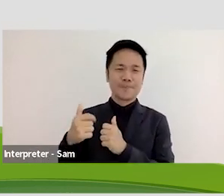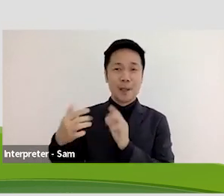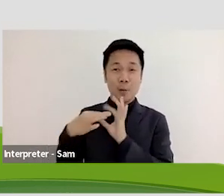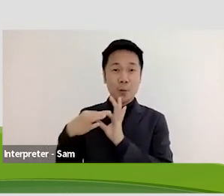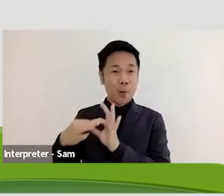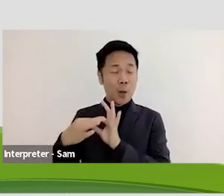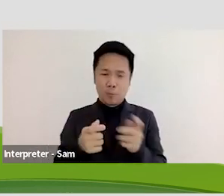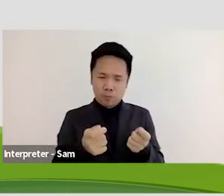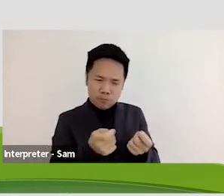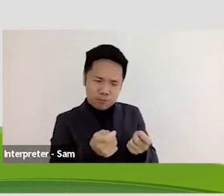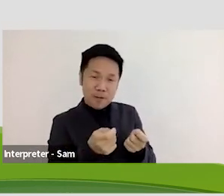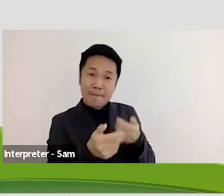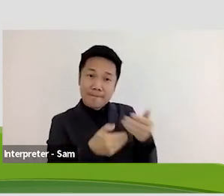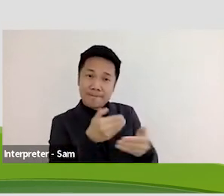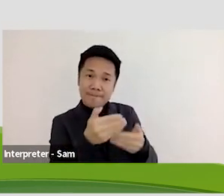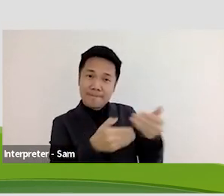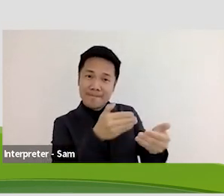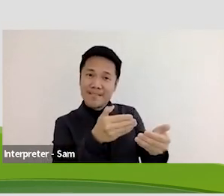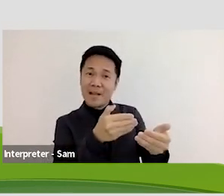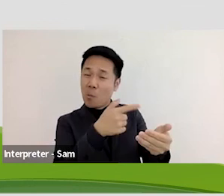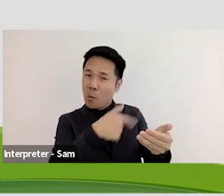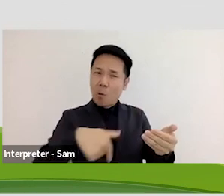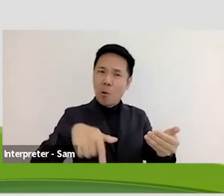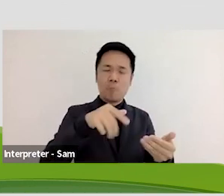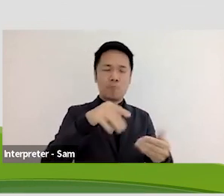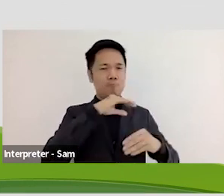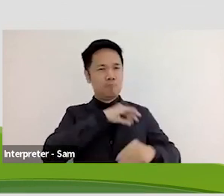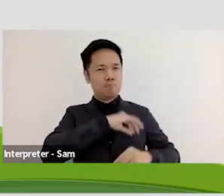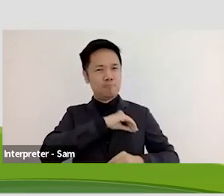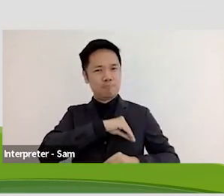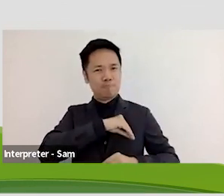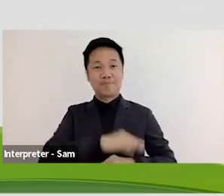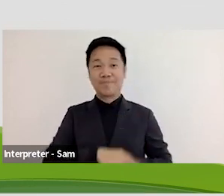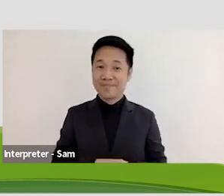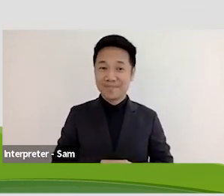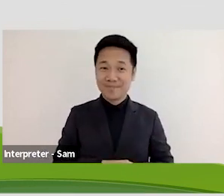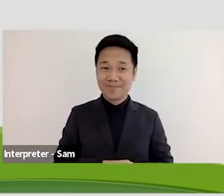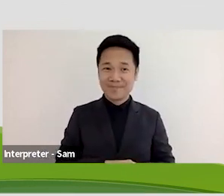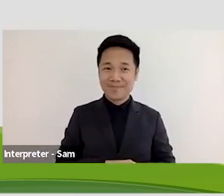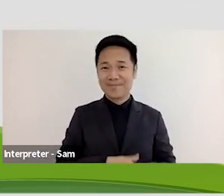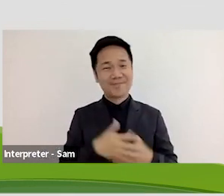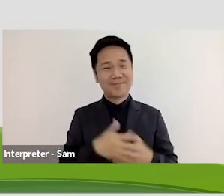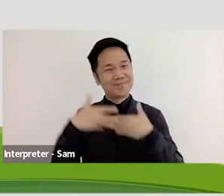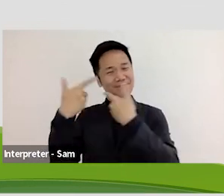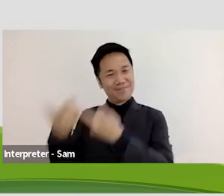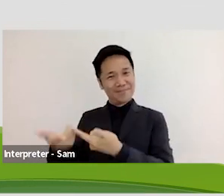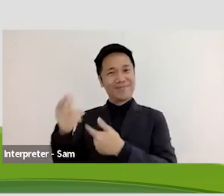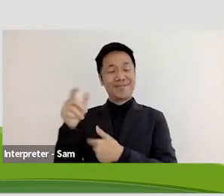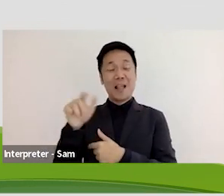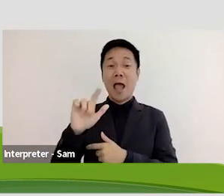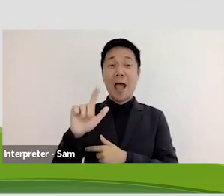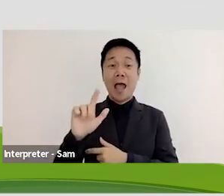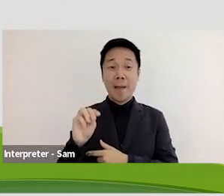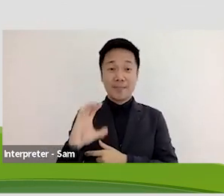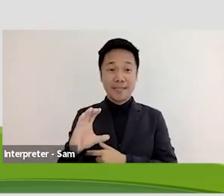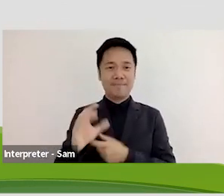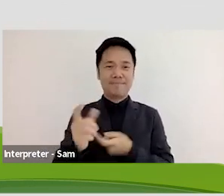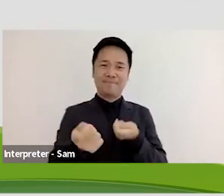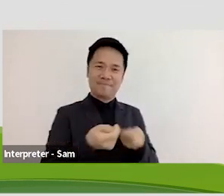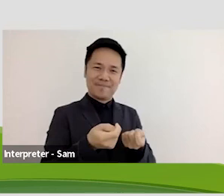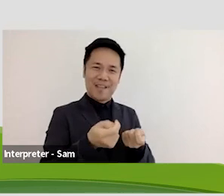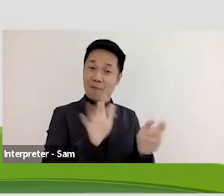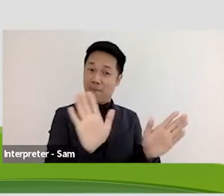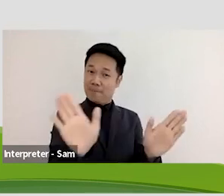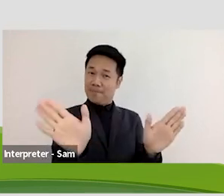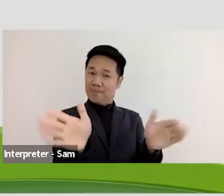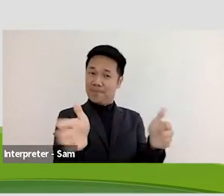this meeting towards really meaningful conclusions. I hand the microphone back to the MC to close the